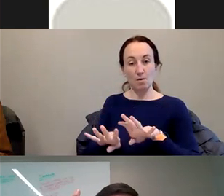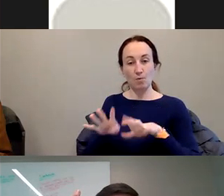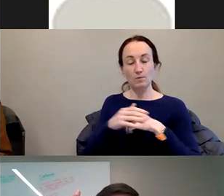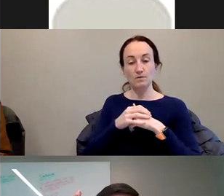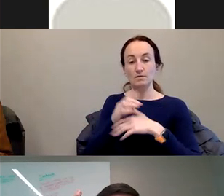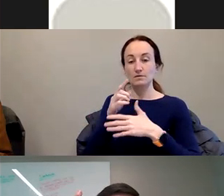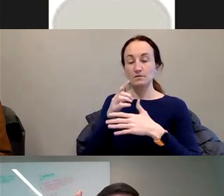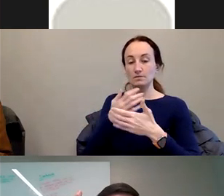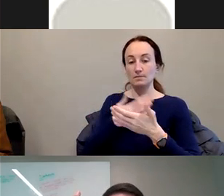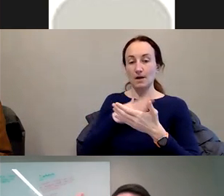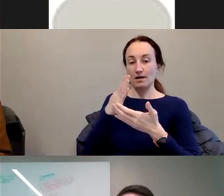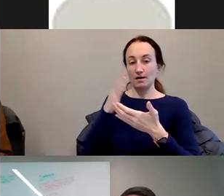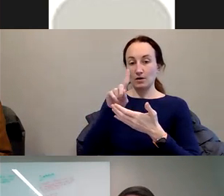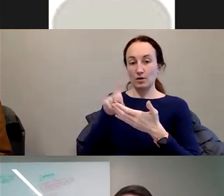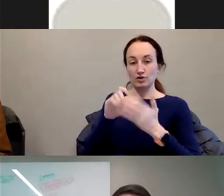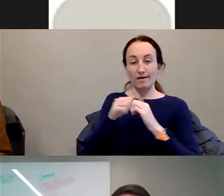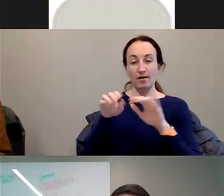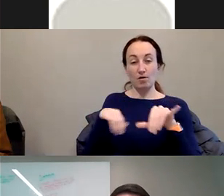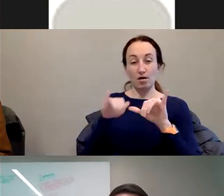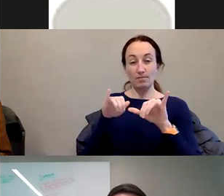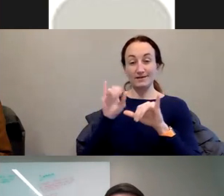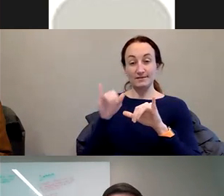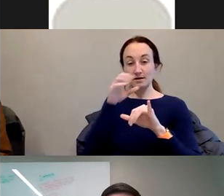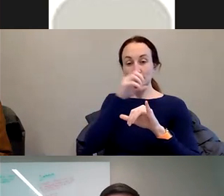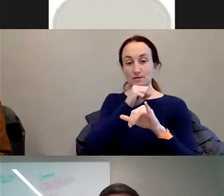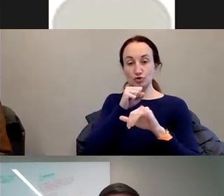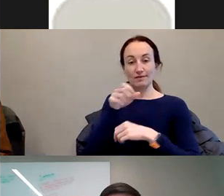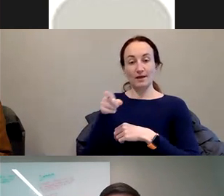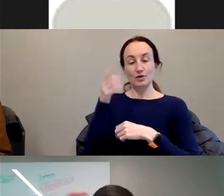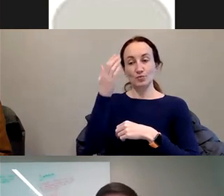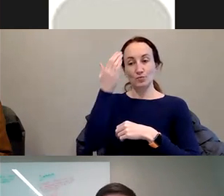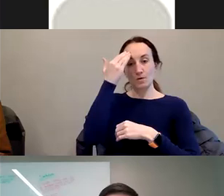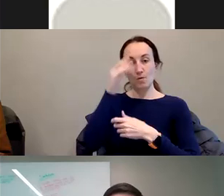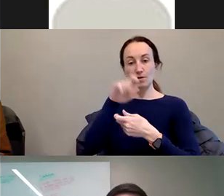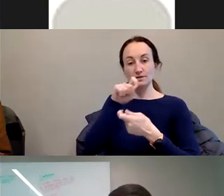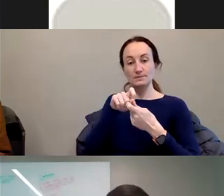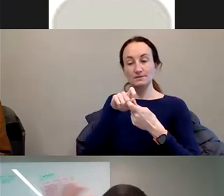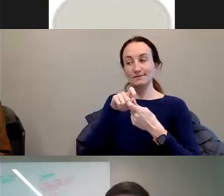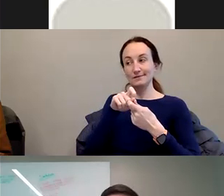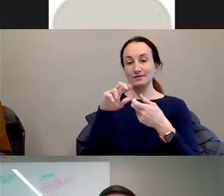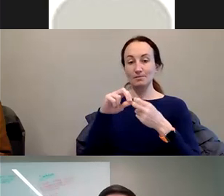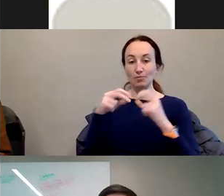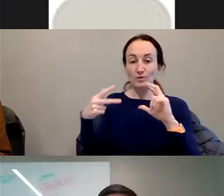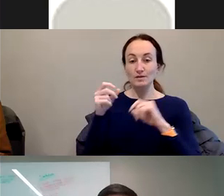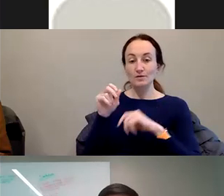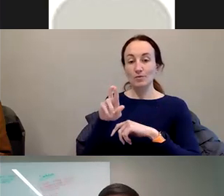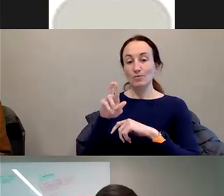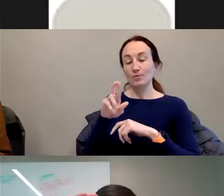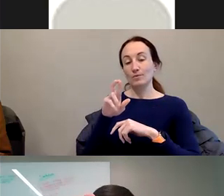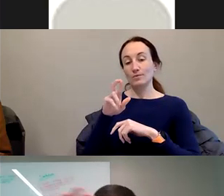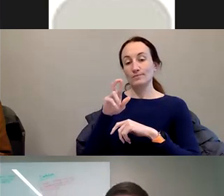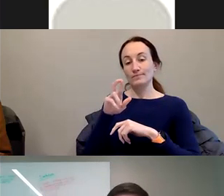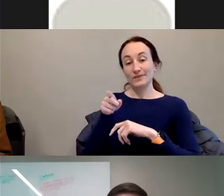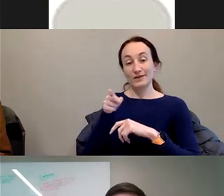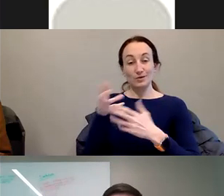my question is that how common is the assumption that will on a particular like protein or